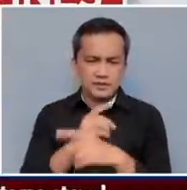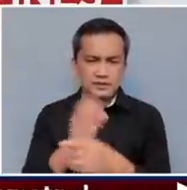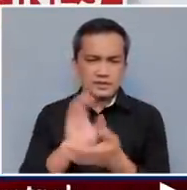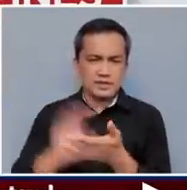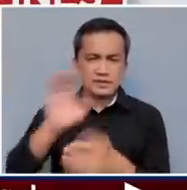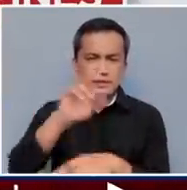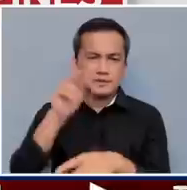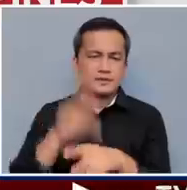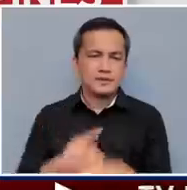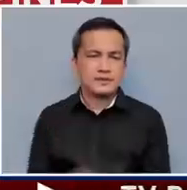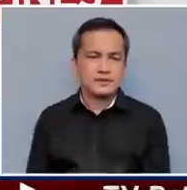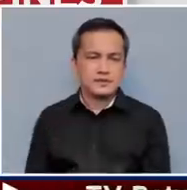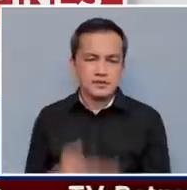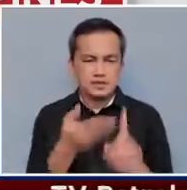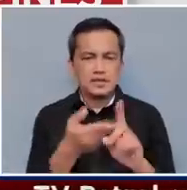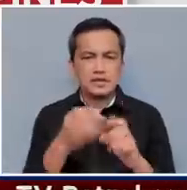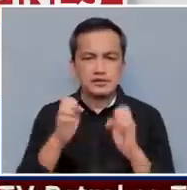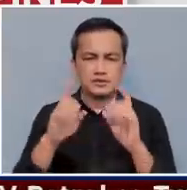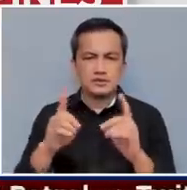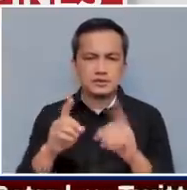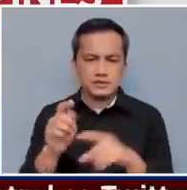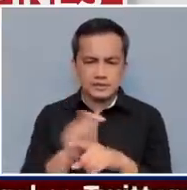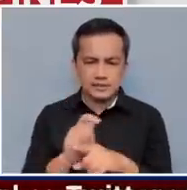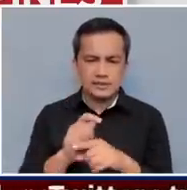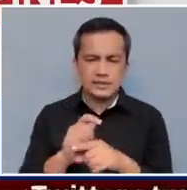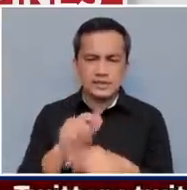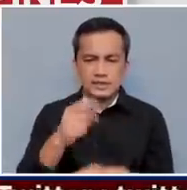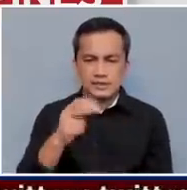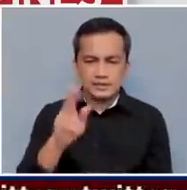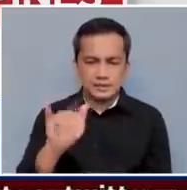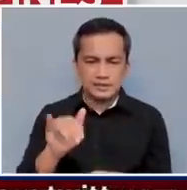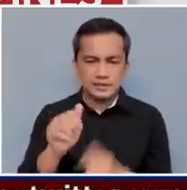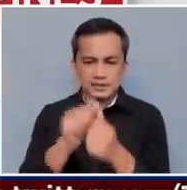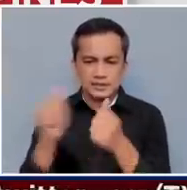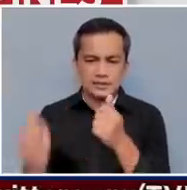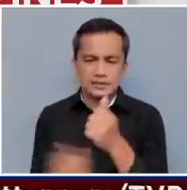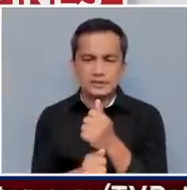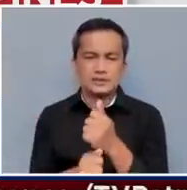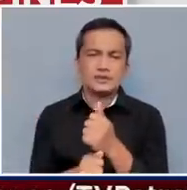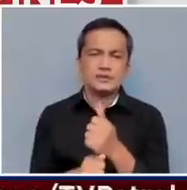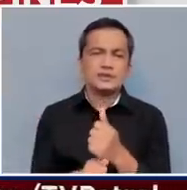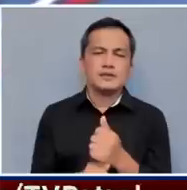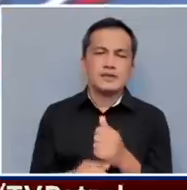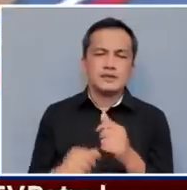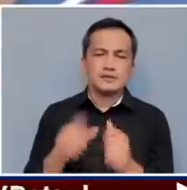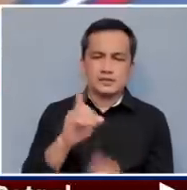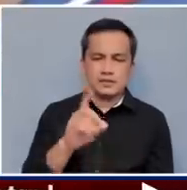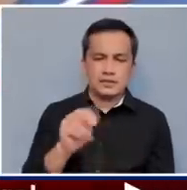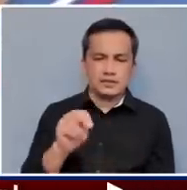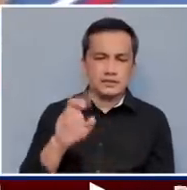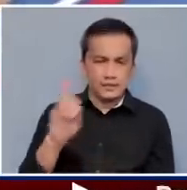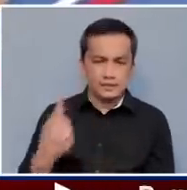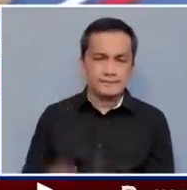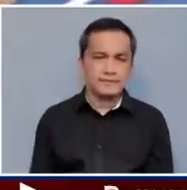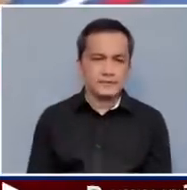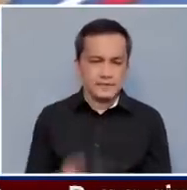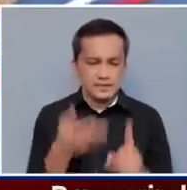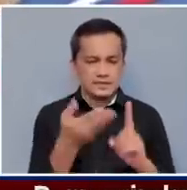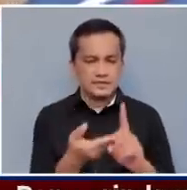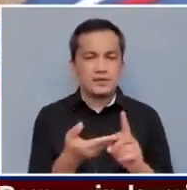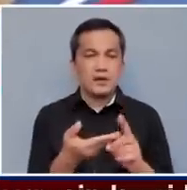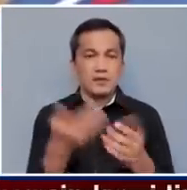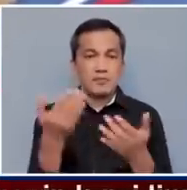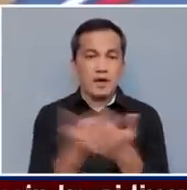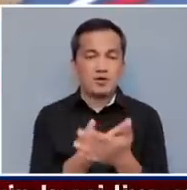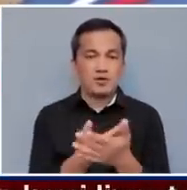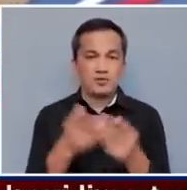Philippines, isang educational and training agency sa ilalim ng Department of National Defense. Sa kanyang bagong posisyon,